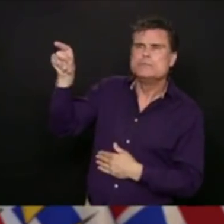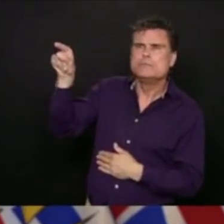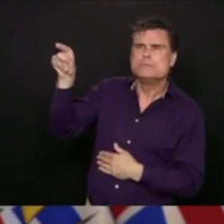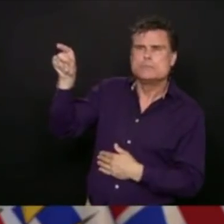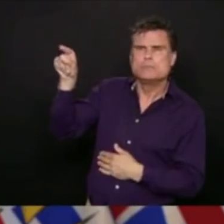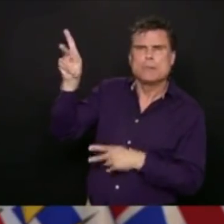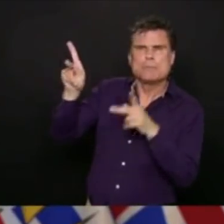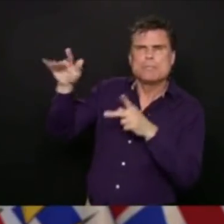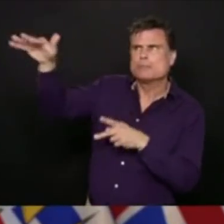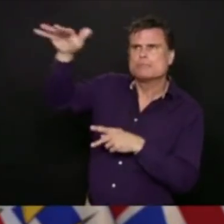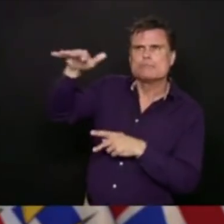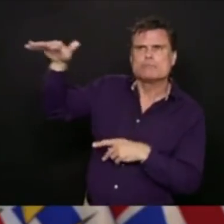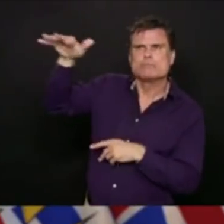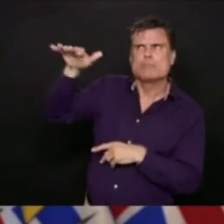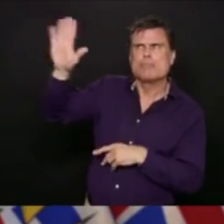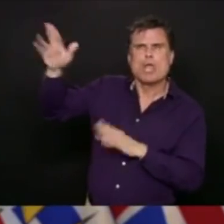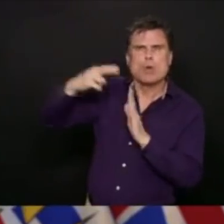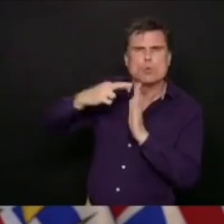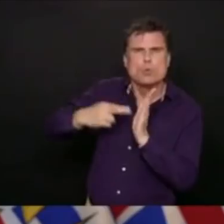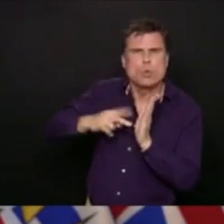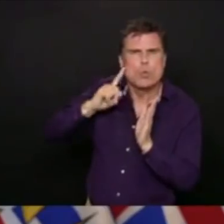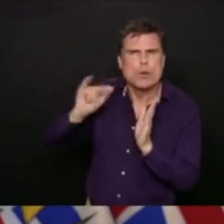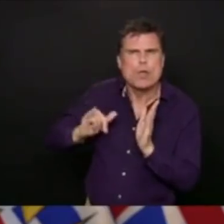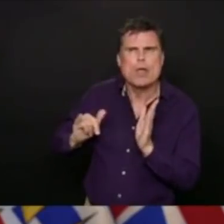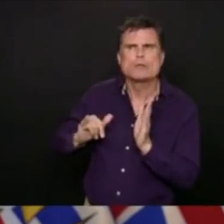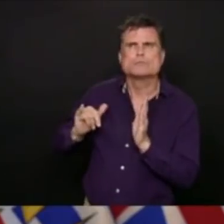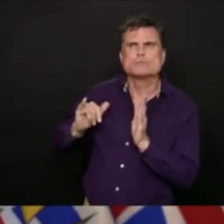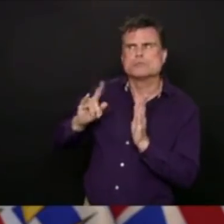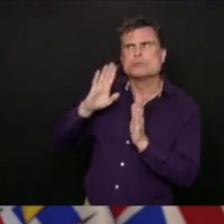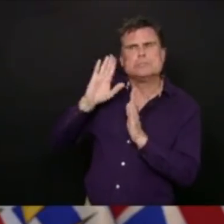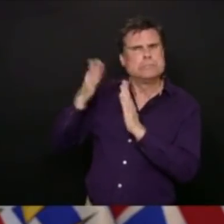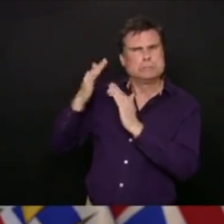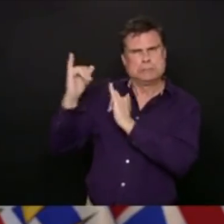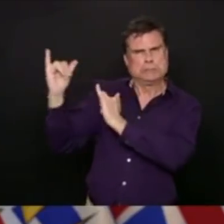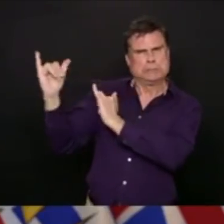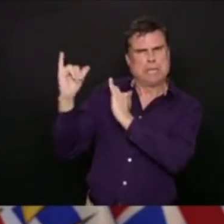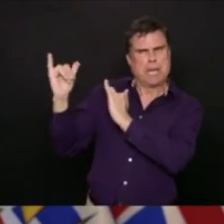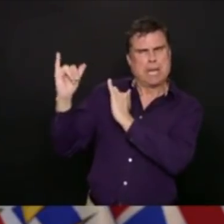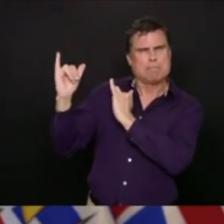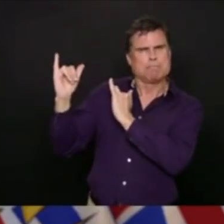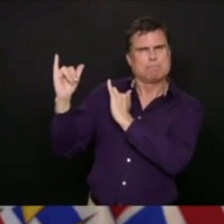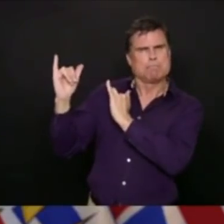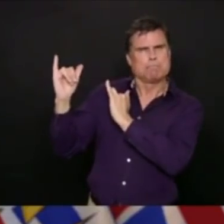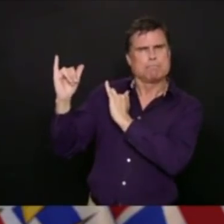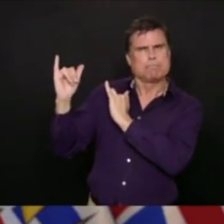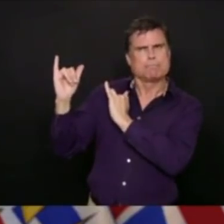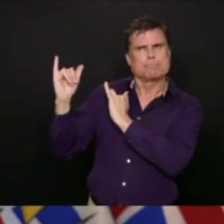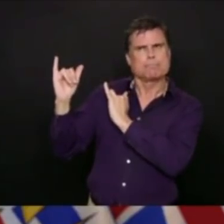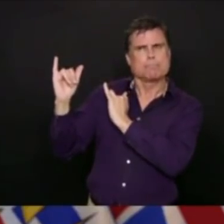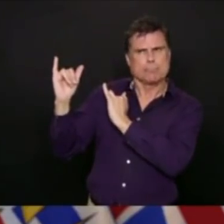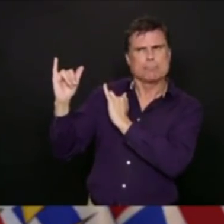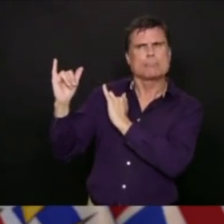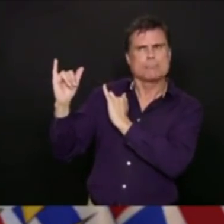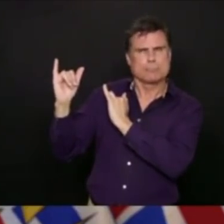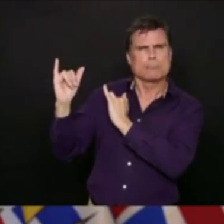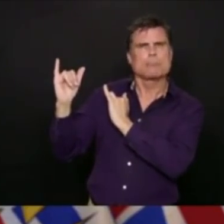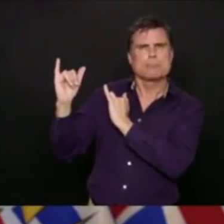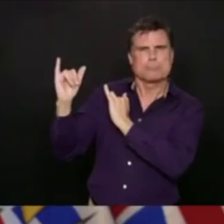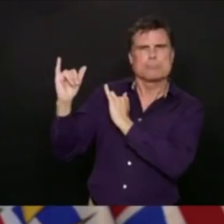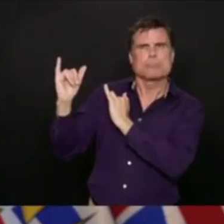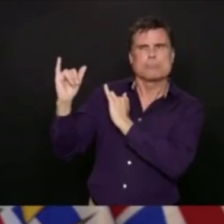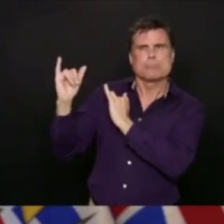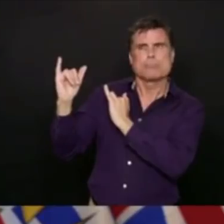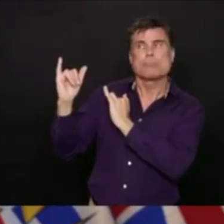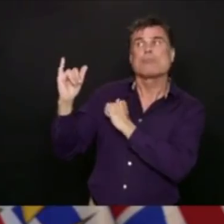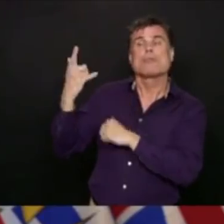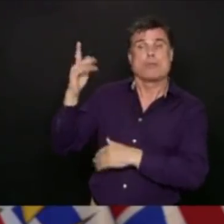we've taken in terms of they have limited in-school classroom